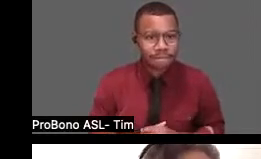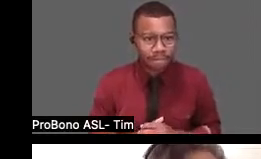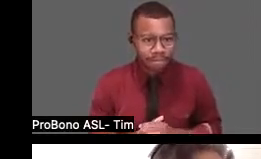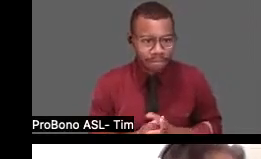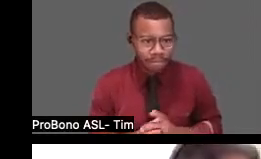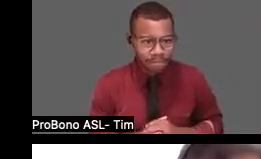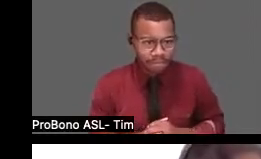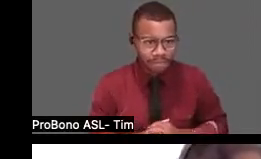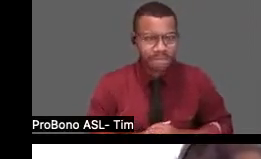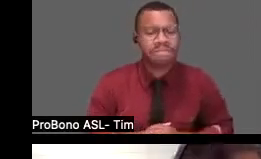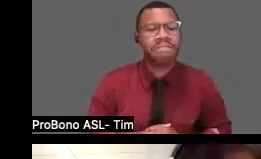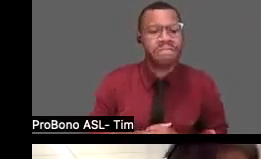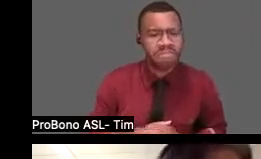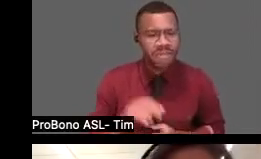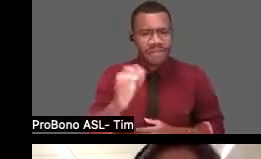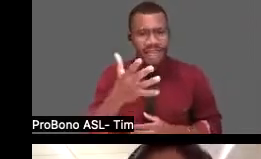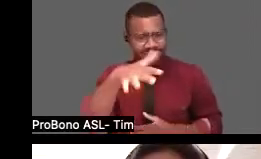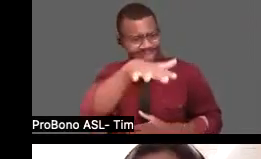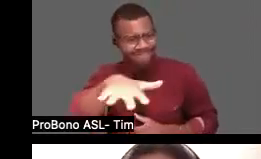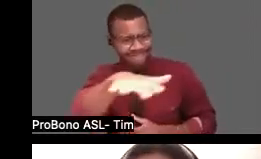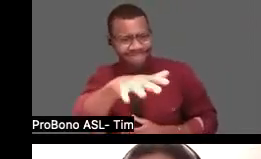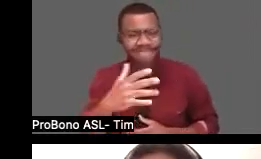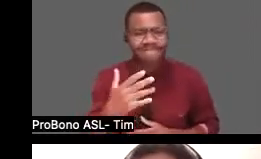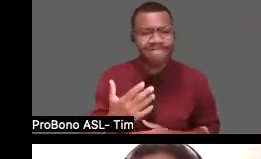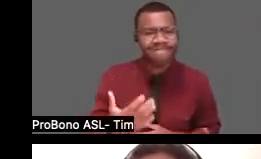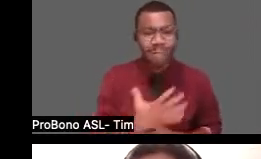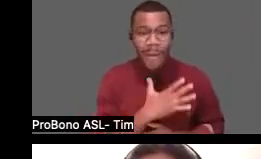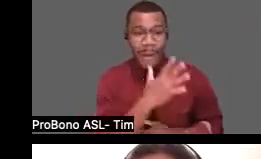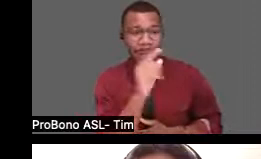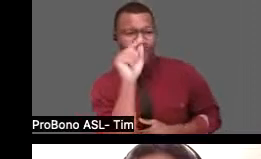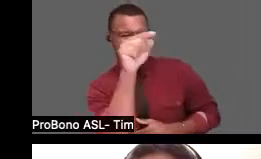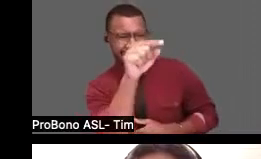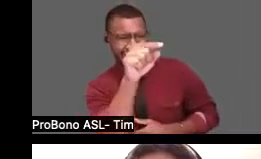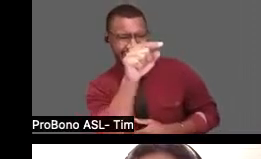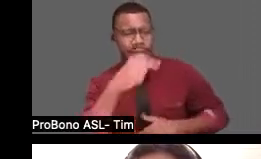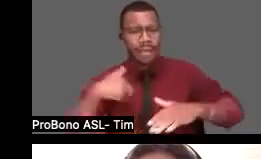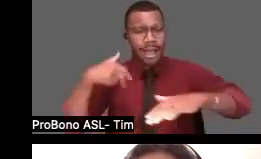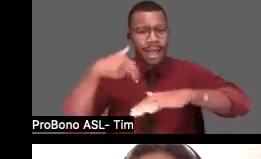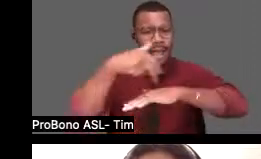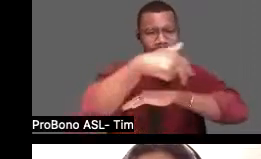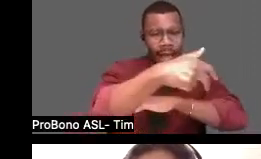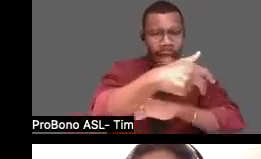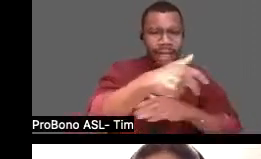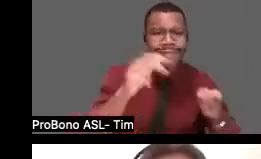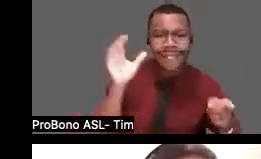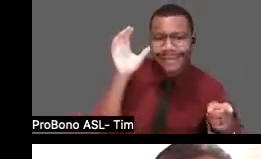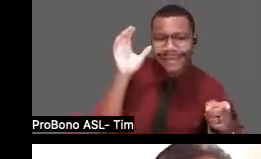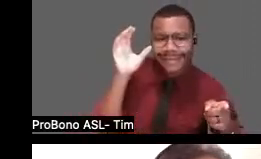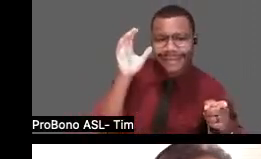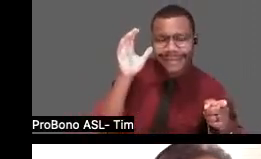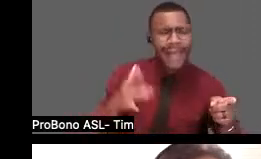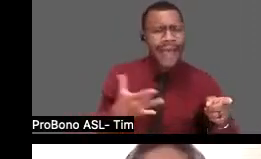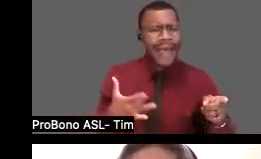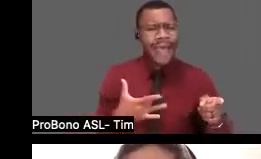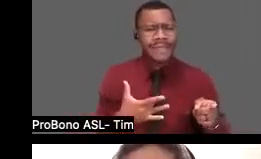I traverse the landscape towards my mother, who is listening. I feel the burning